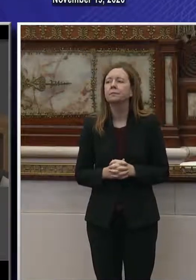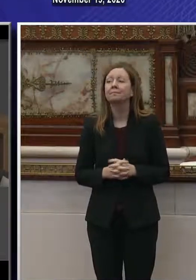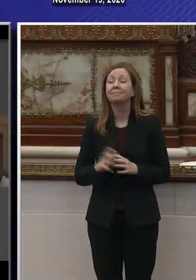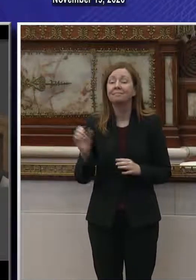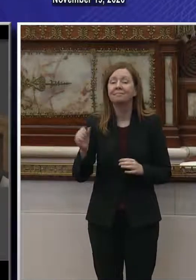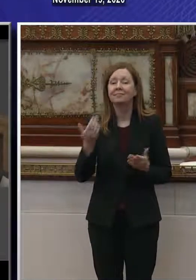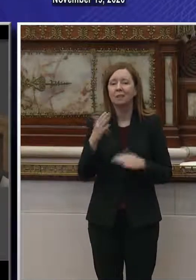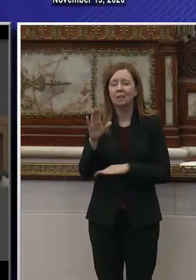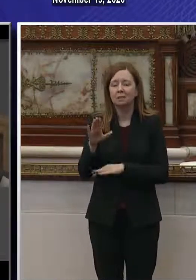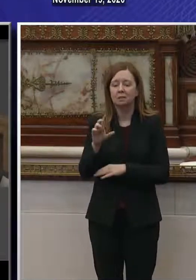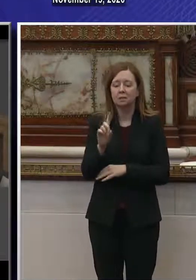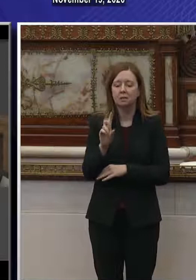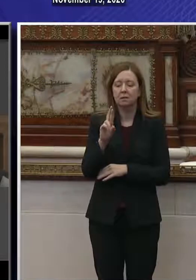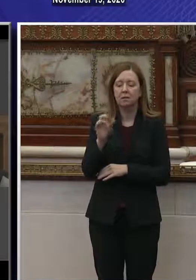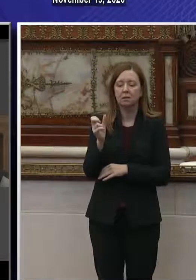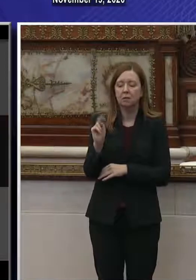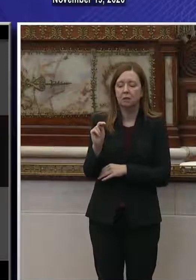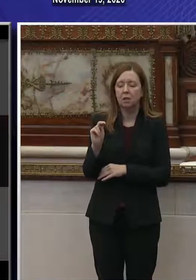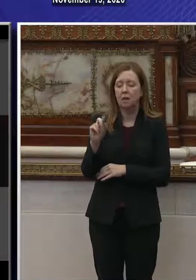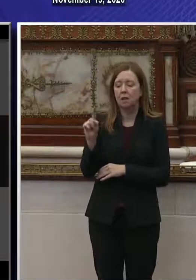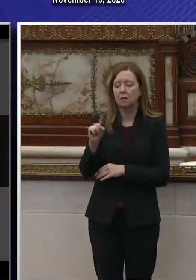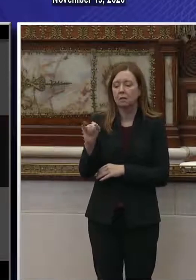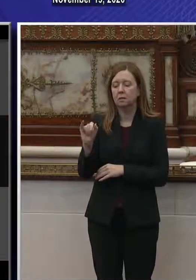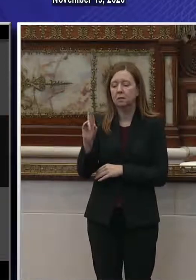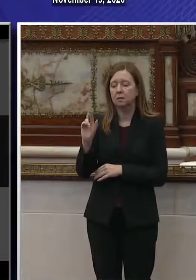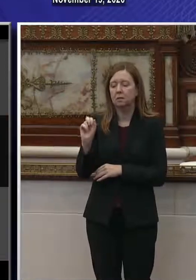Yeah, good afternoon. This is Dr. John Zerlo.